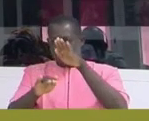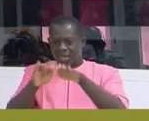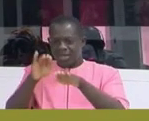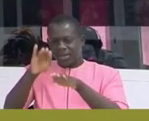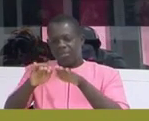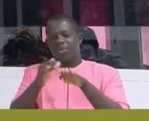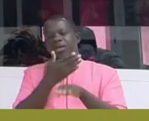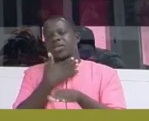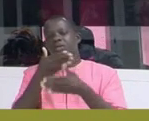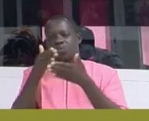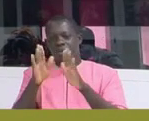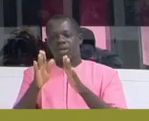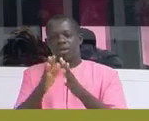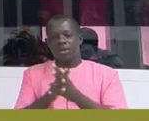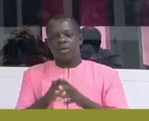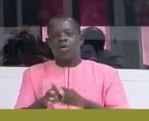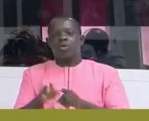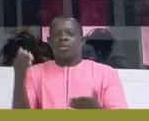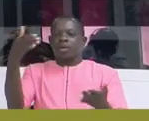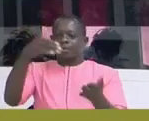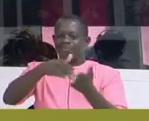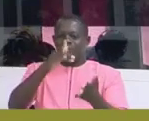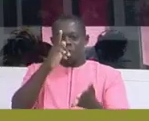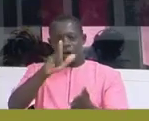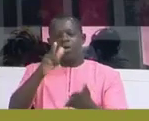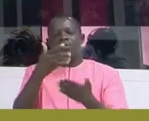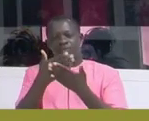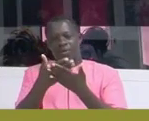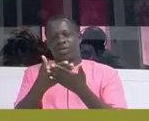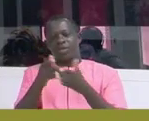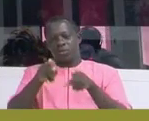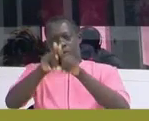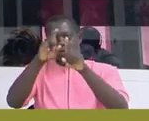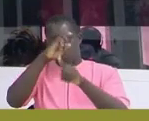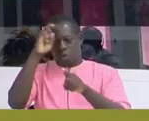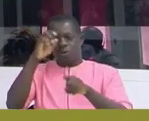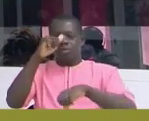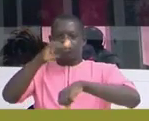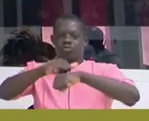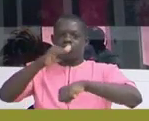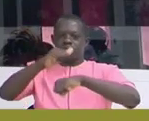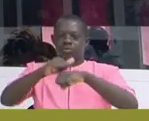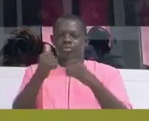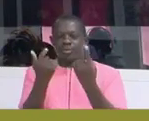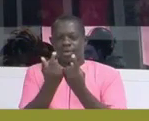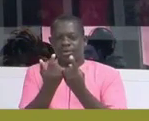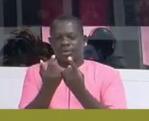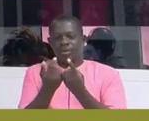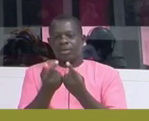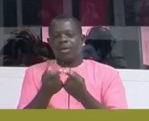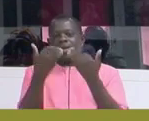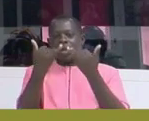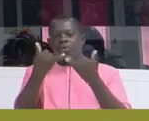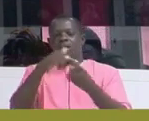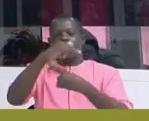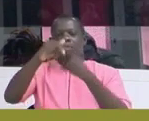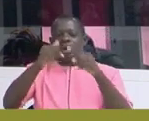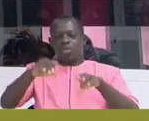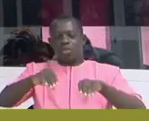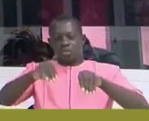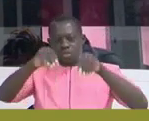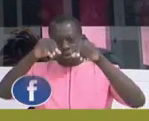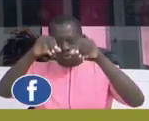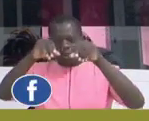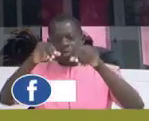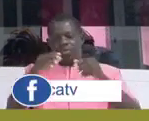We walked the gravel easy until we finished that one too. The